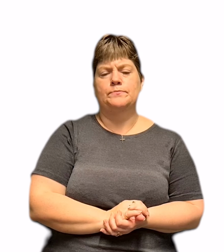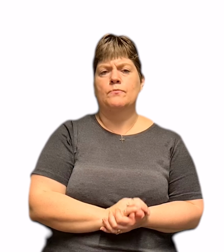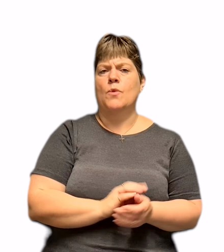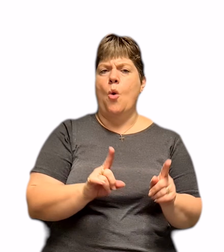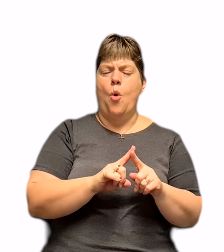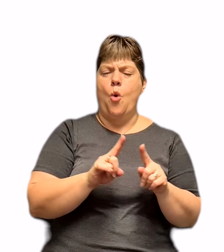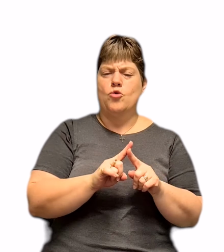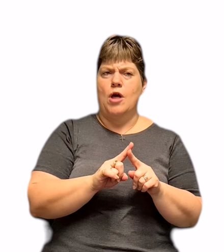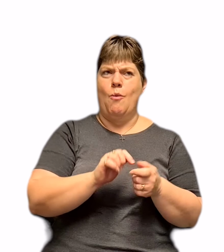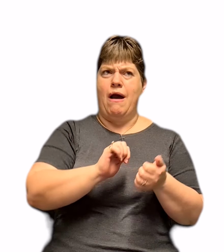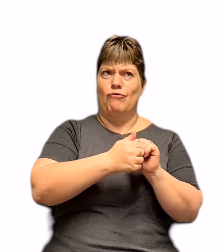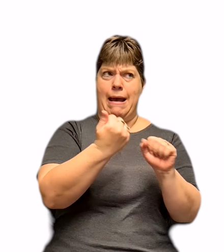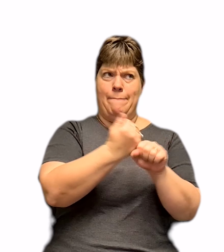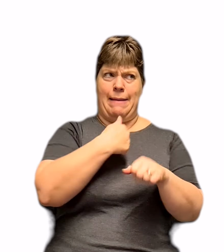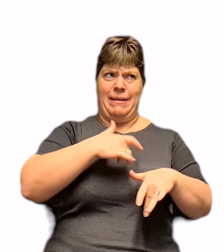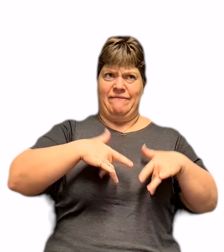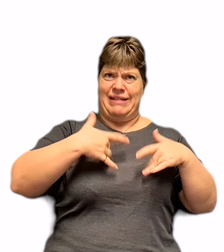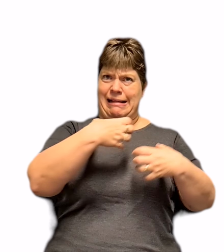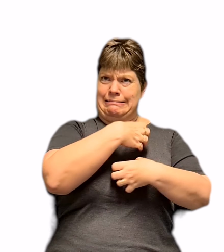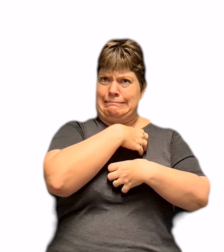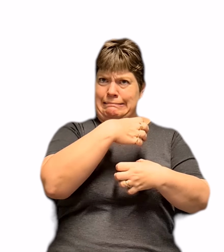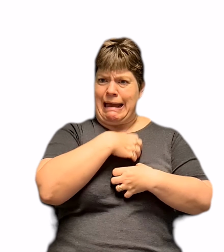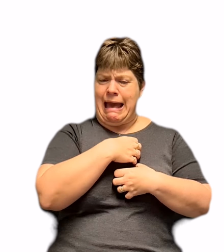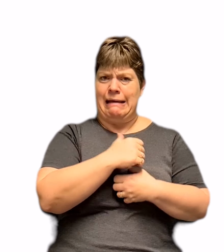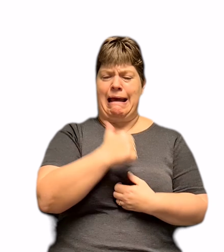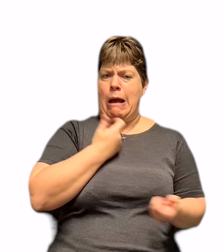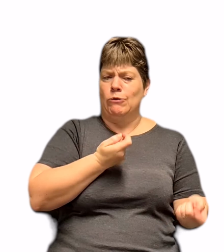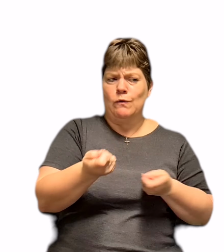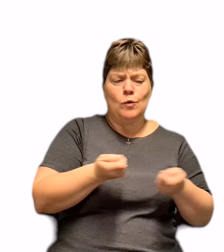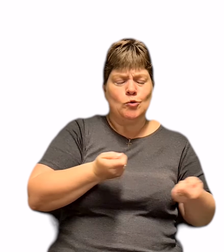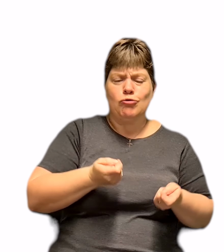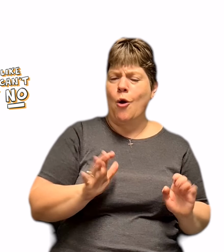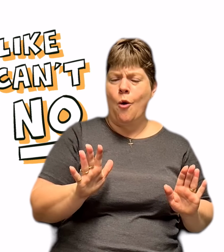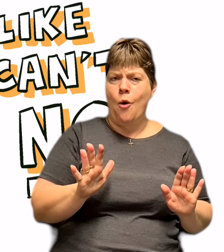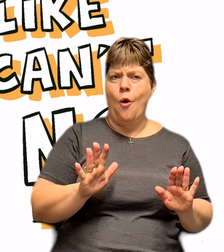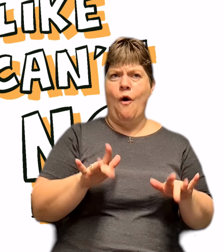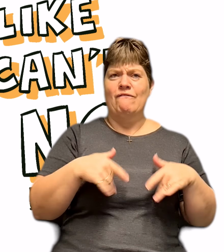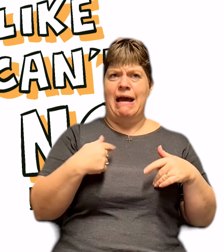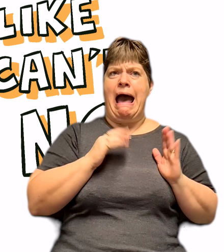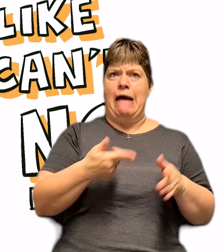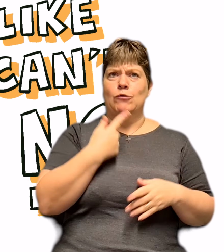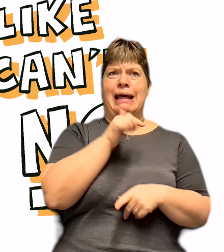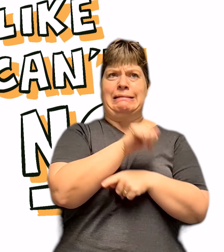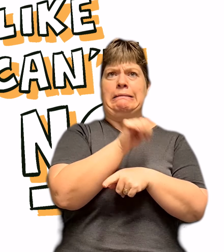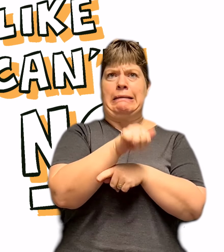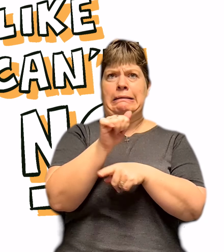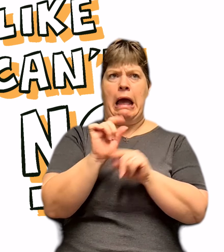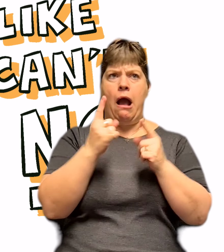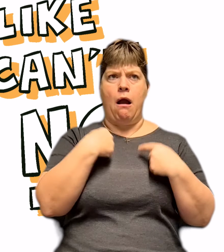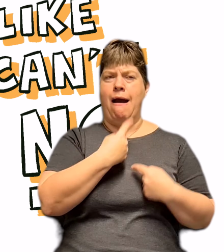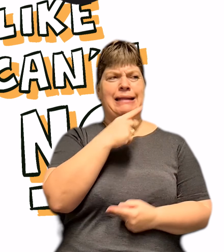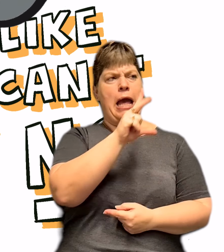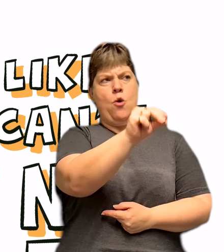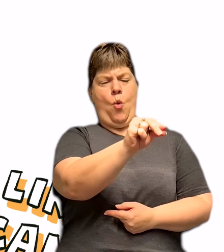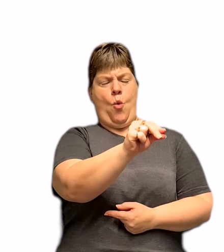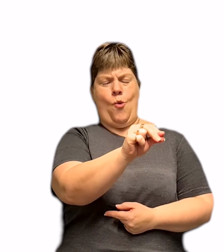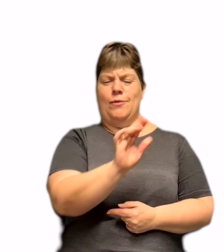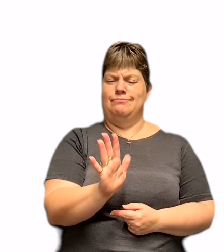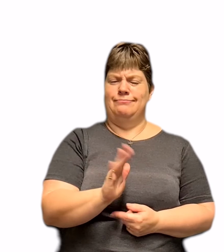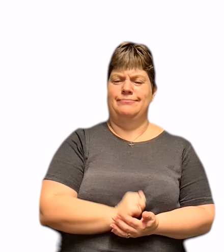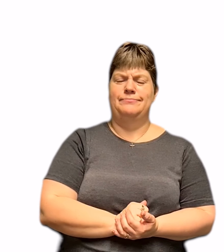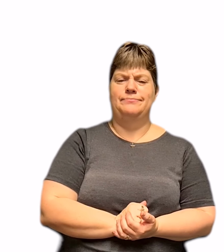They should never make you feel scared, out of control or like you can't say no when they want you to do something.